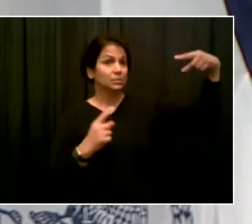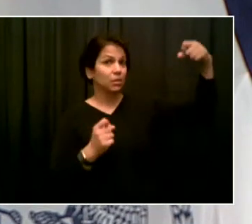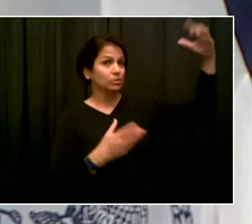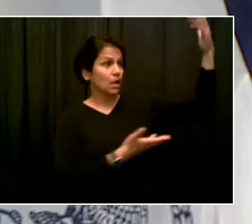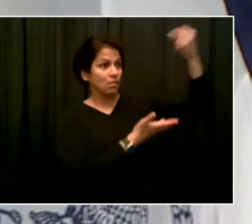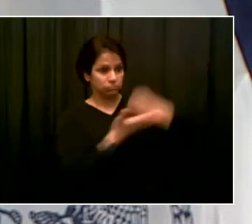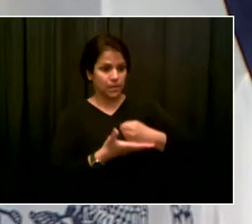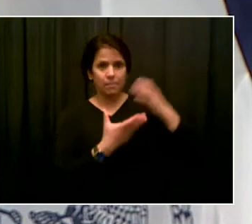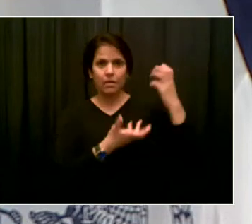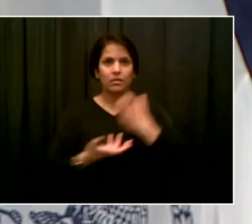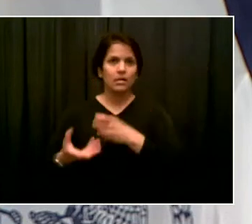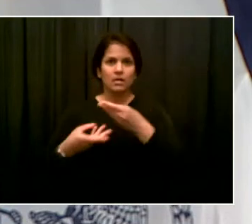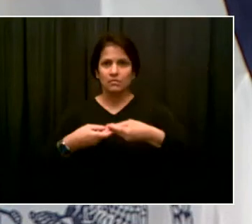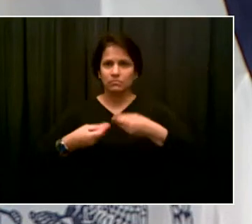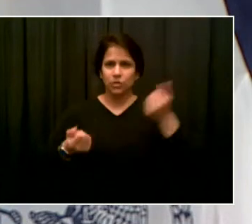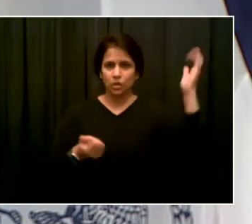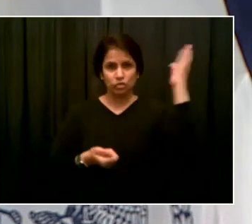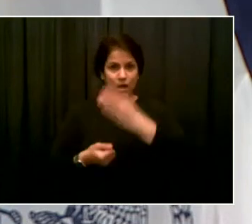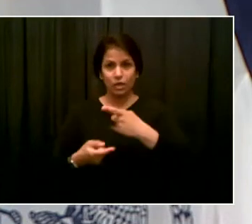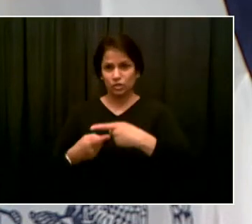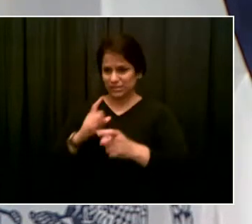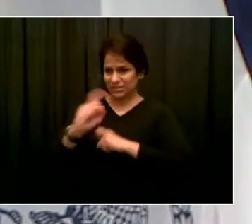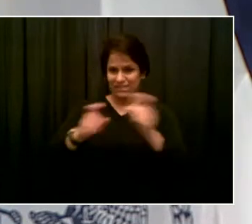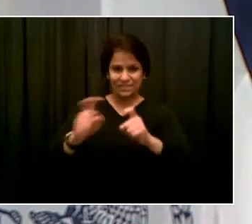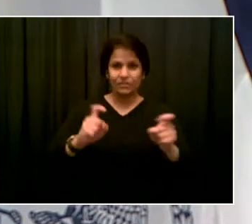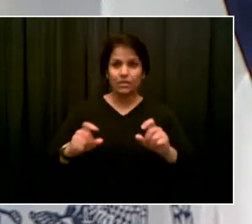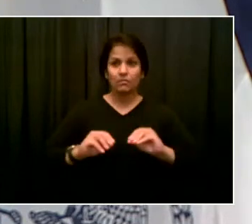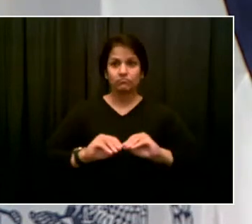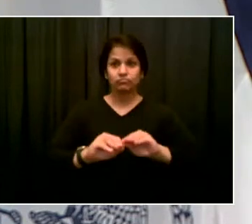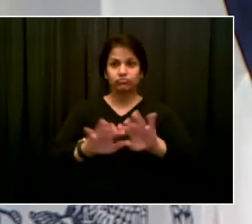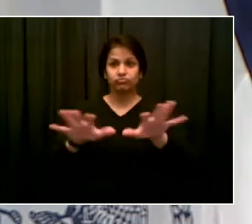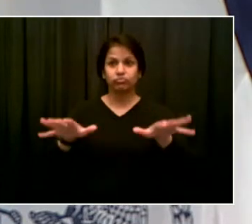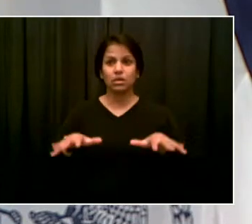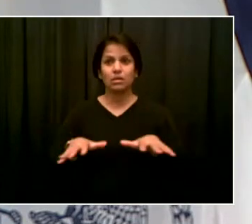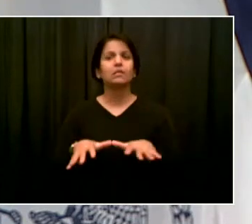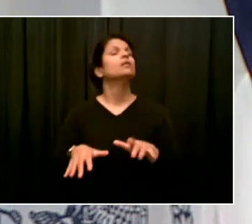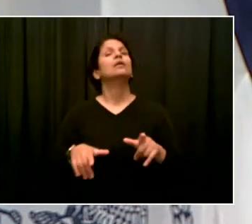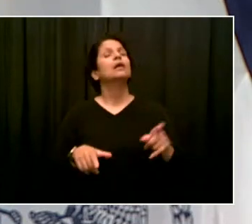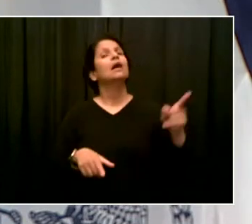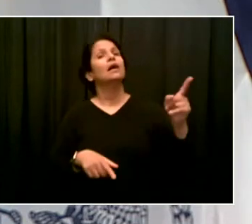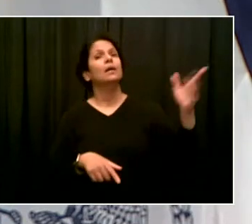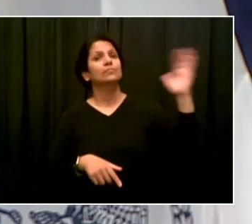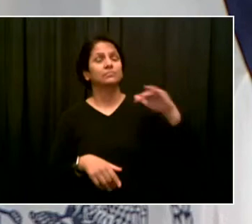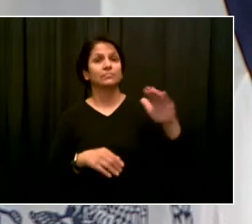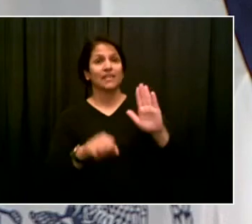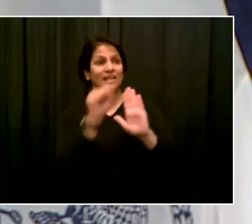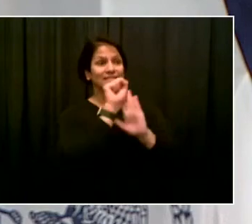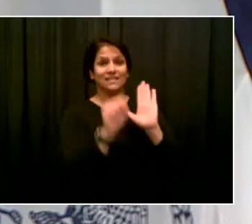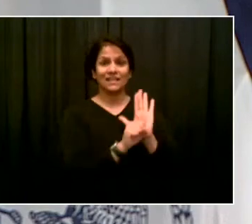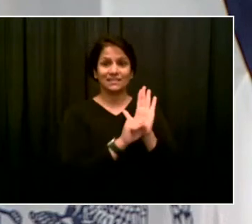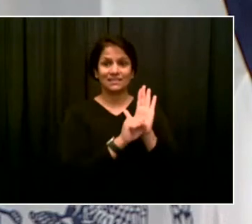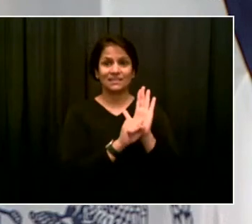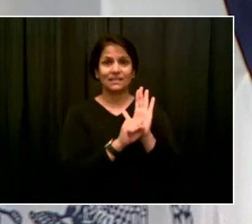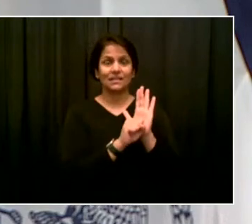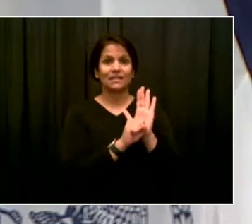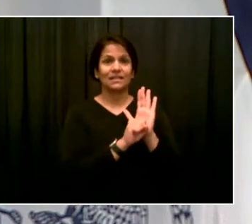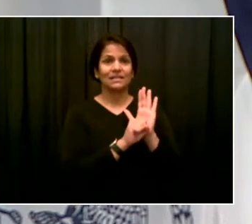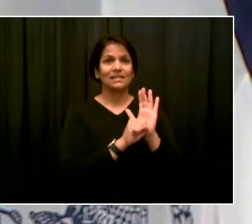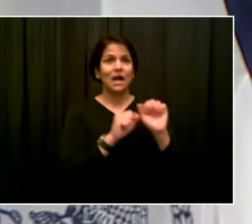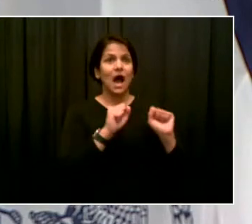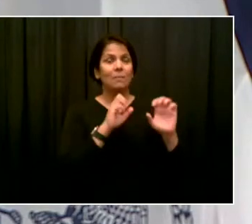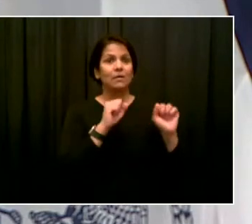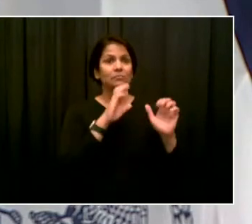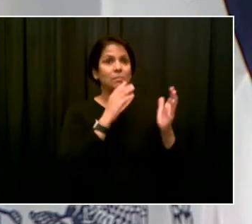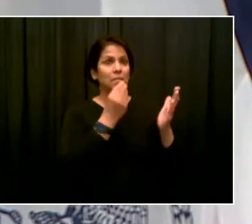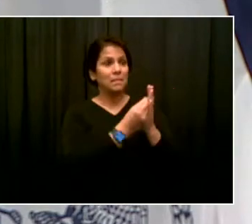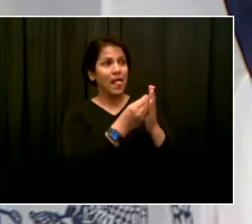families. State legislature did an amazing job with direct relief for renters. So those approaches